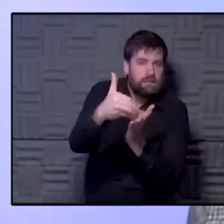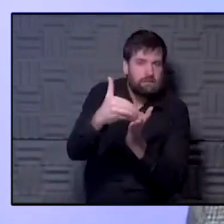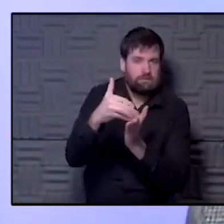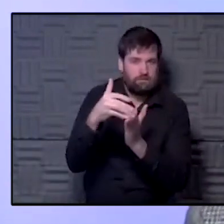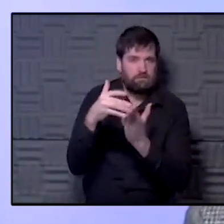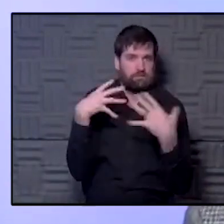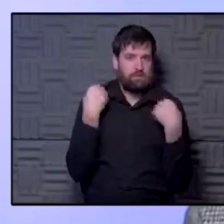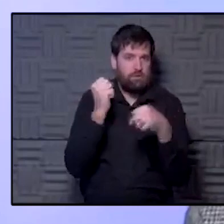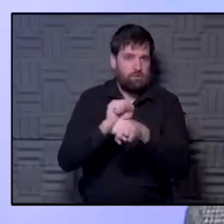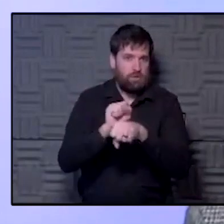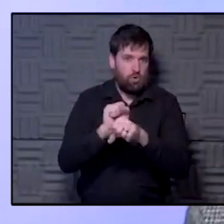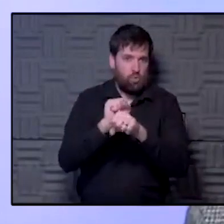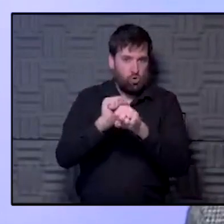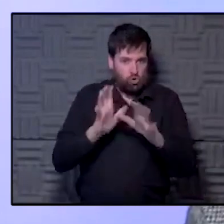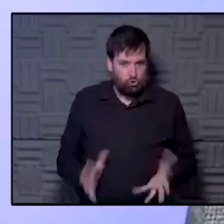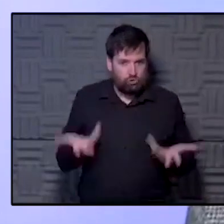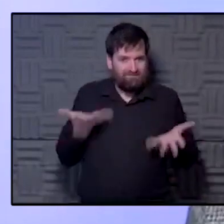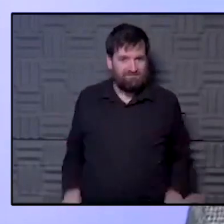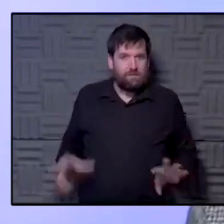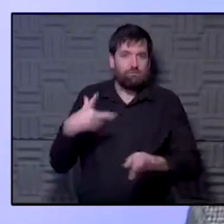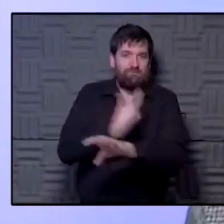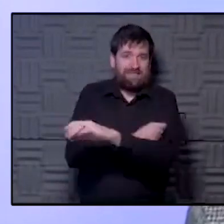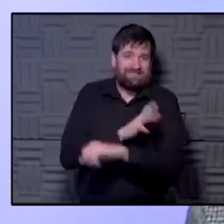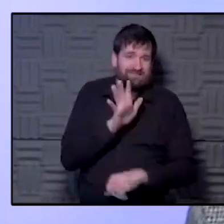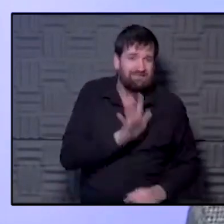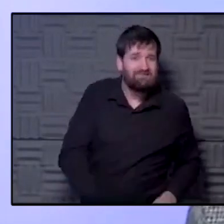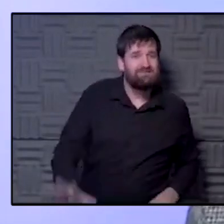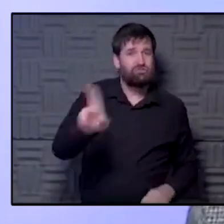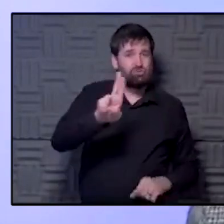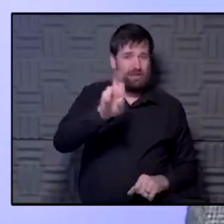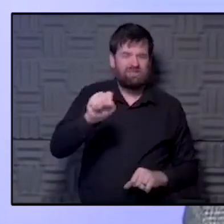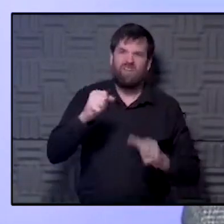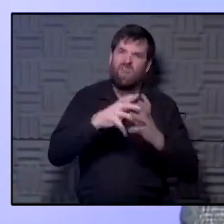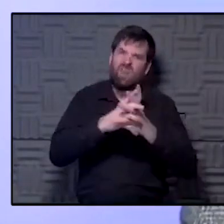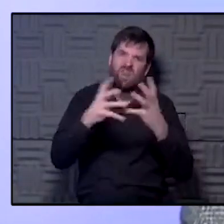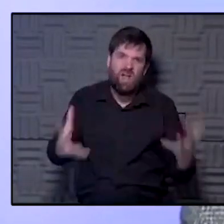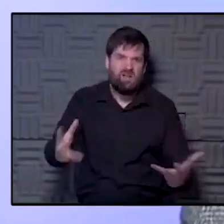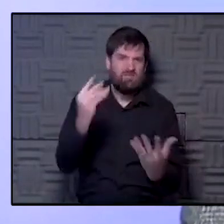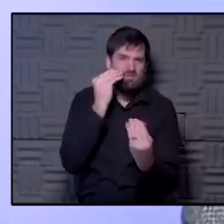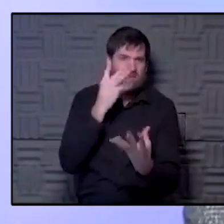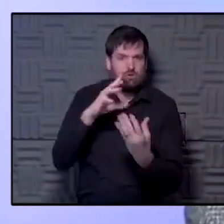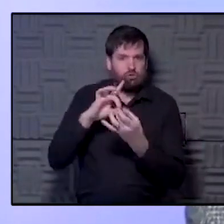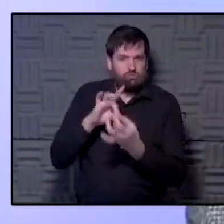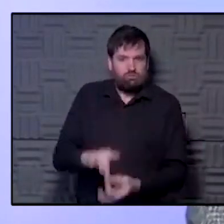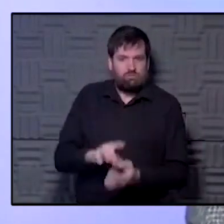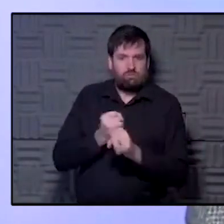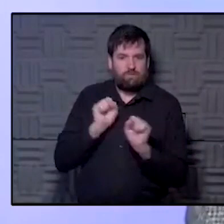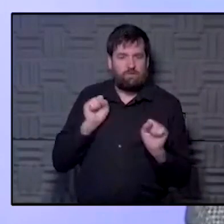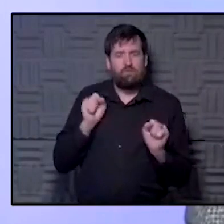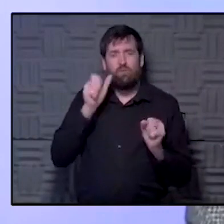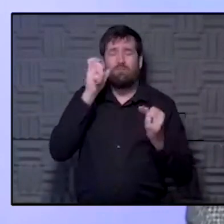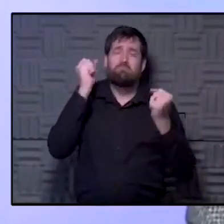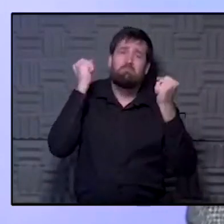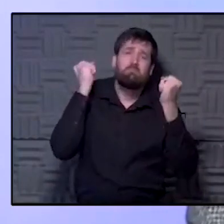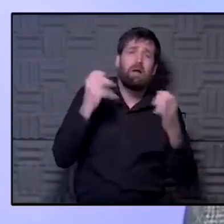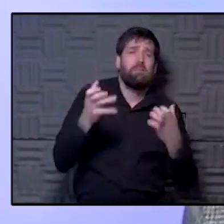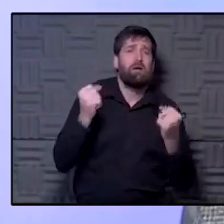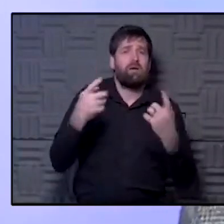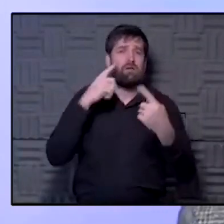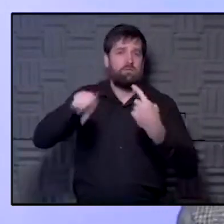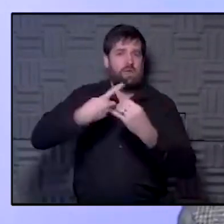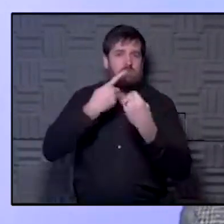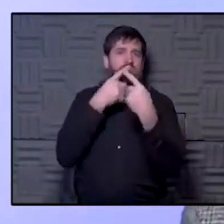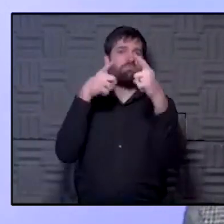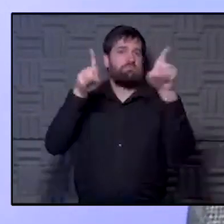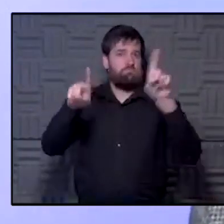vaccinated across the United States. That's a lot of data on safety. We're going to have a ton of data on efficacy, but of course